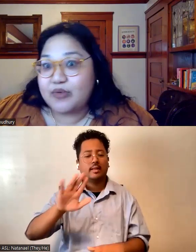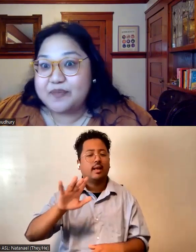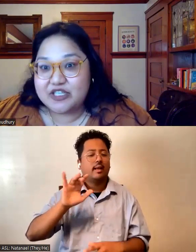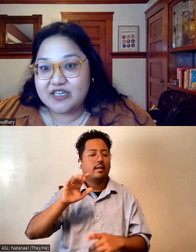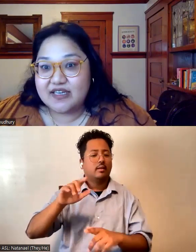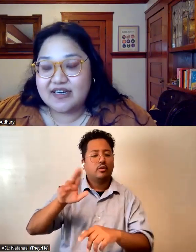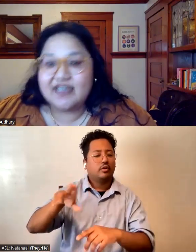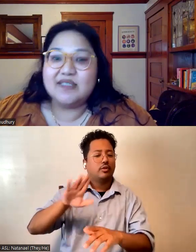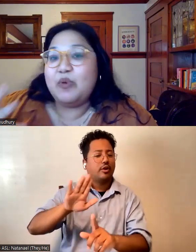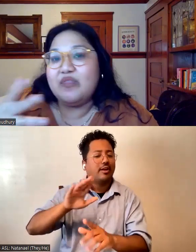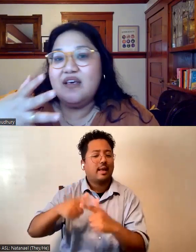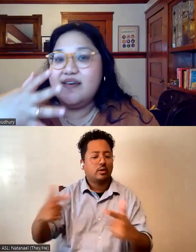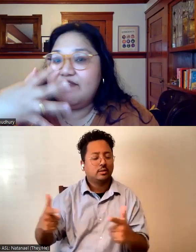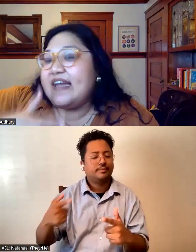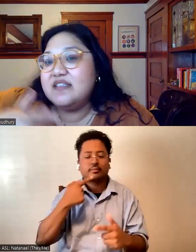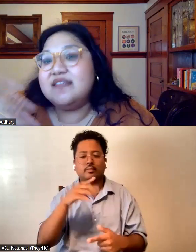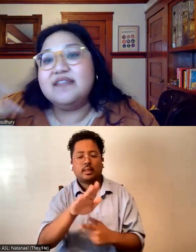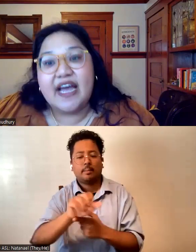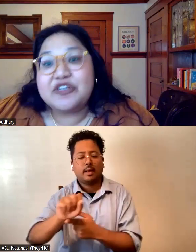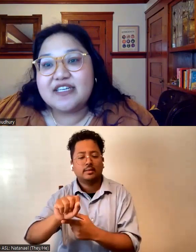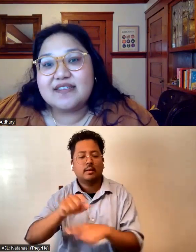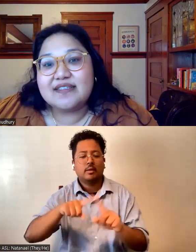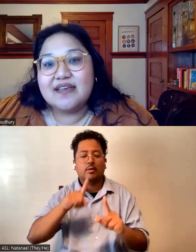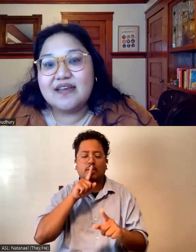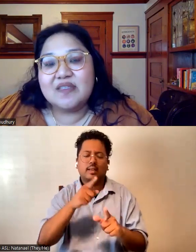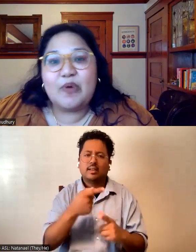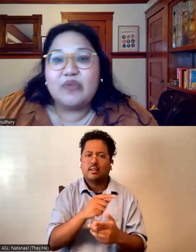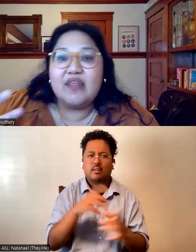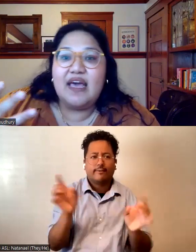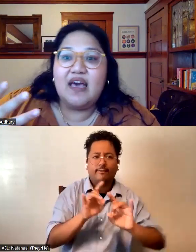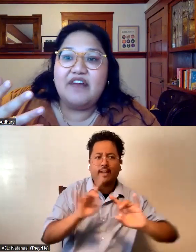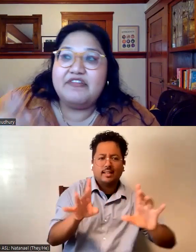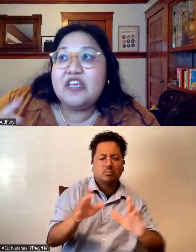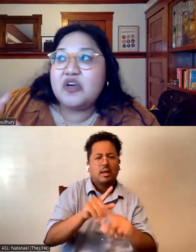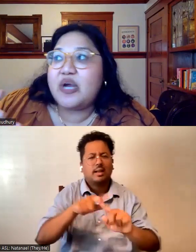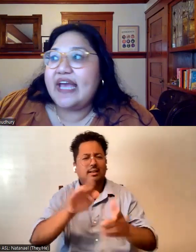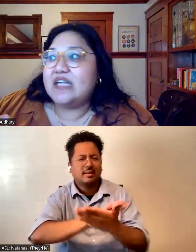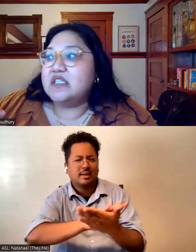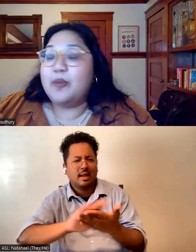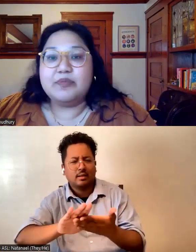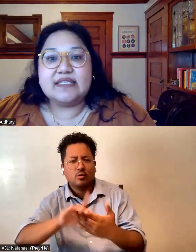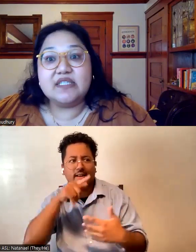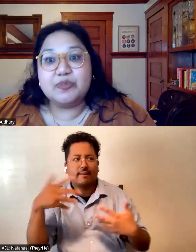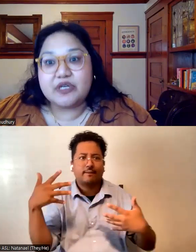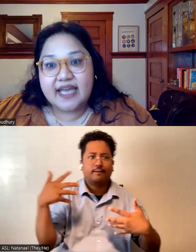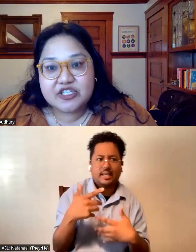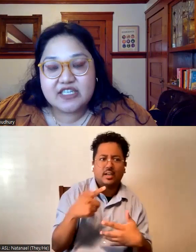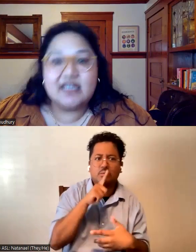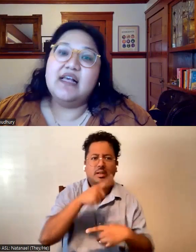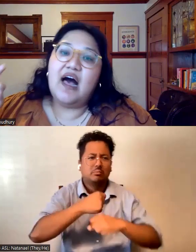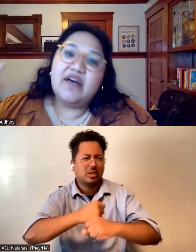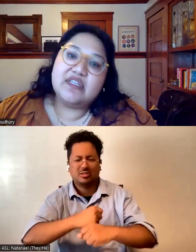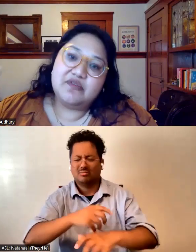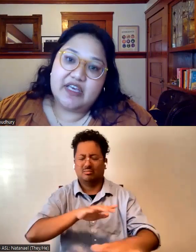this interruption here? It is both violence and tenderness. It is both like a fear and a sense of